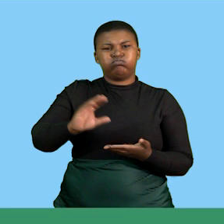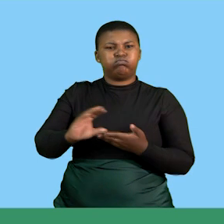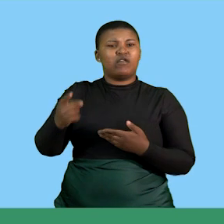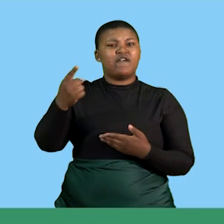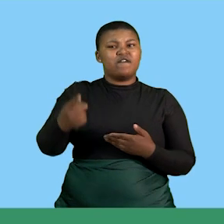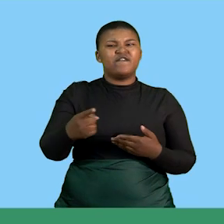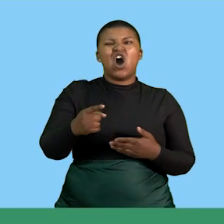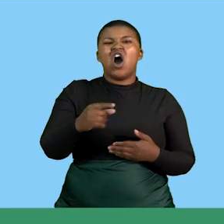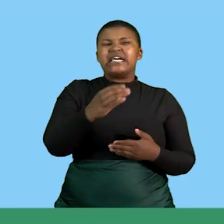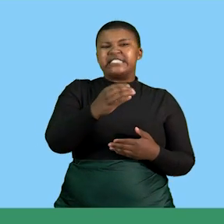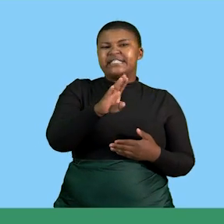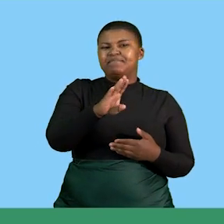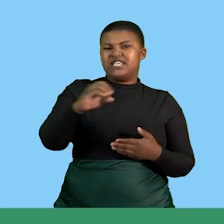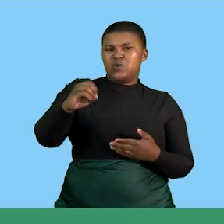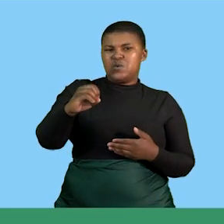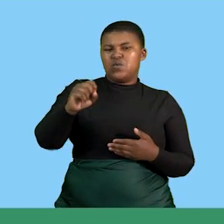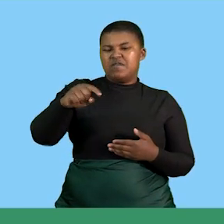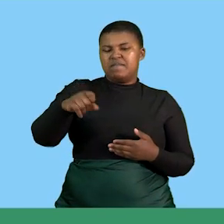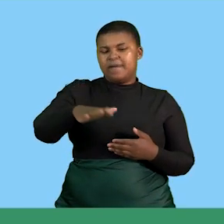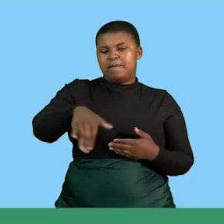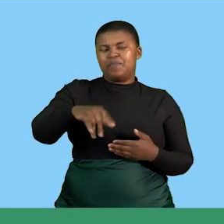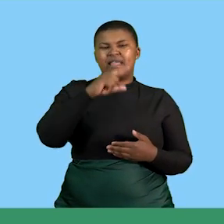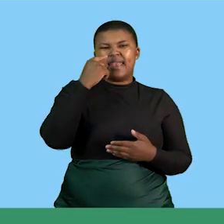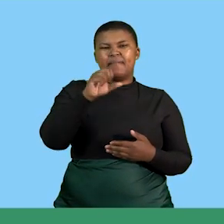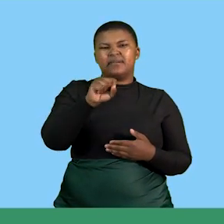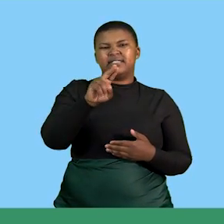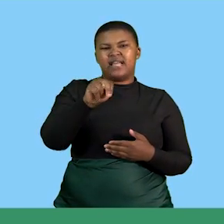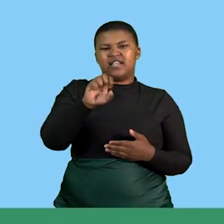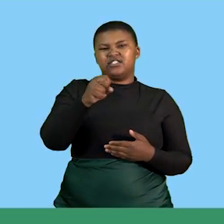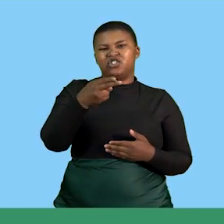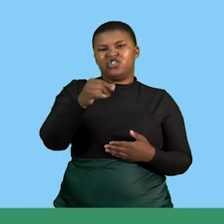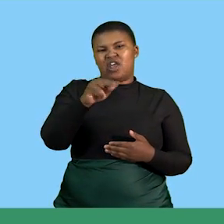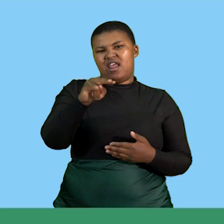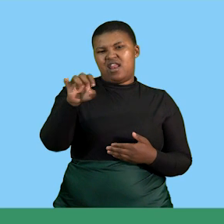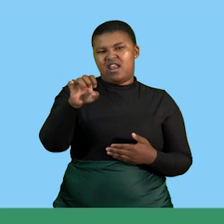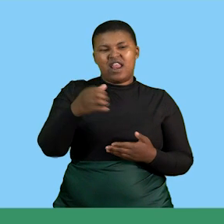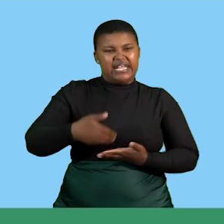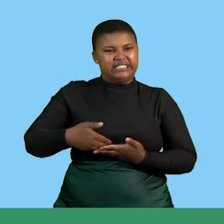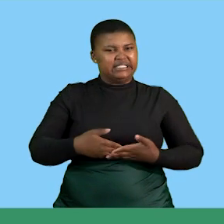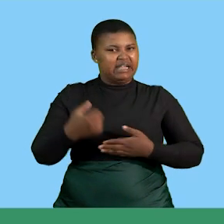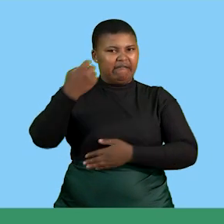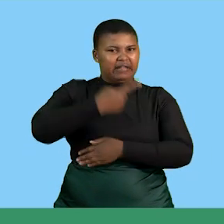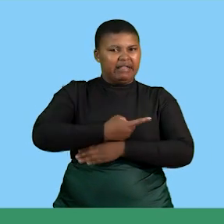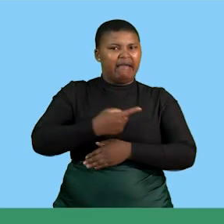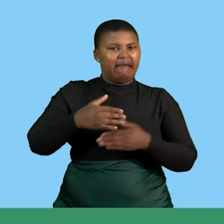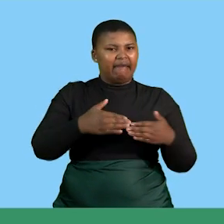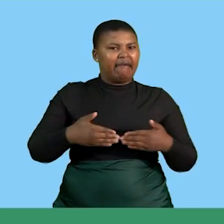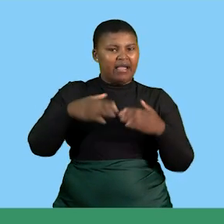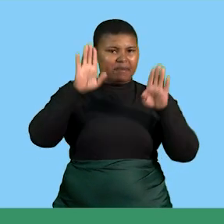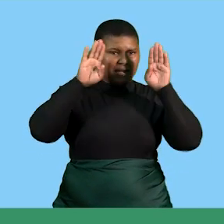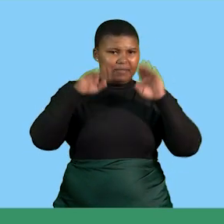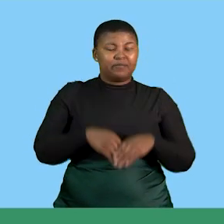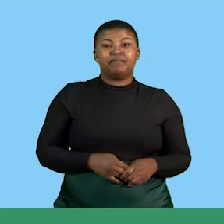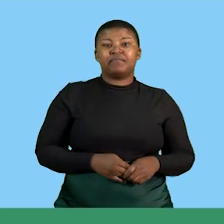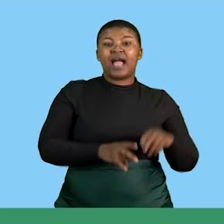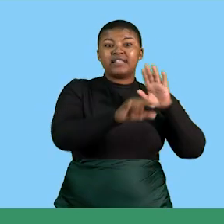The first question, A, identify the relevant business environment addressed in the scenario.